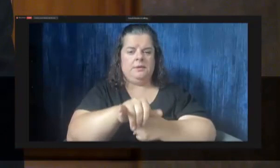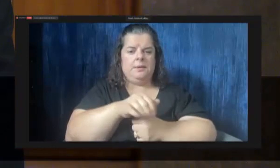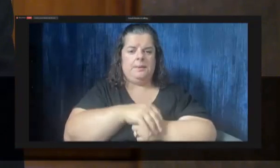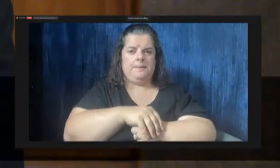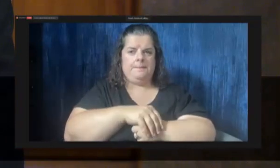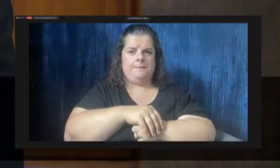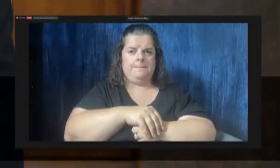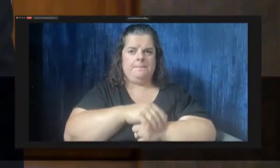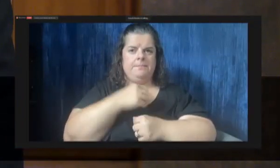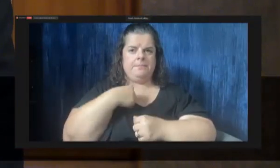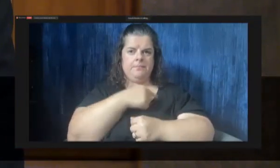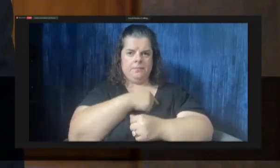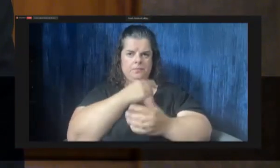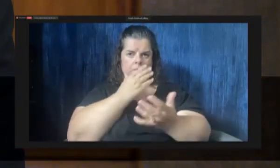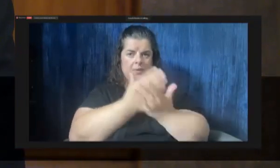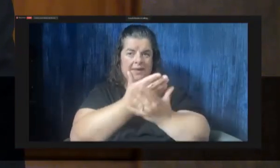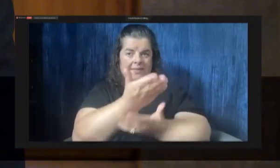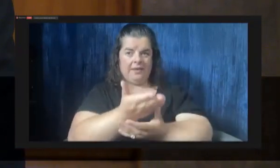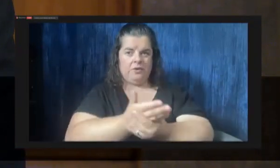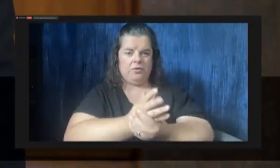get to it. But